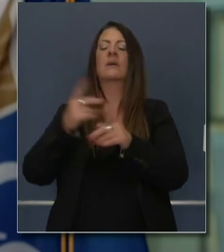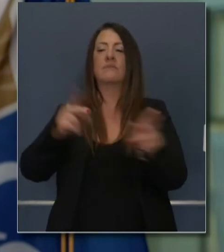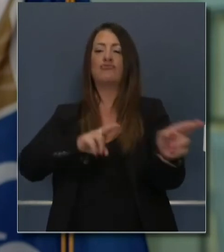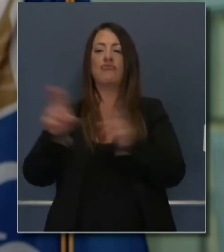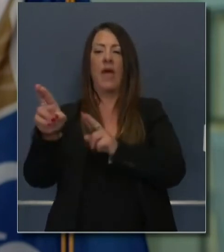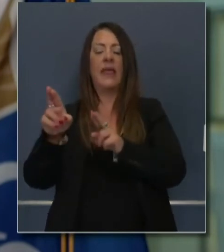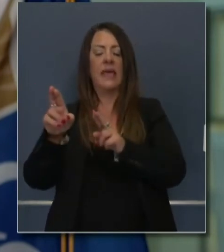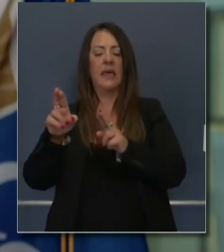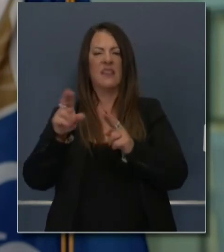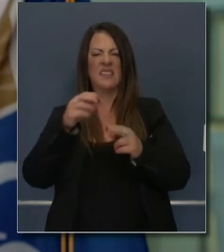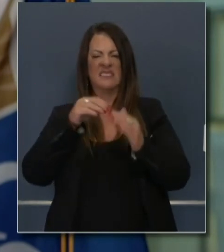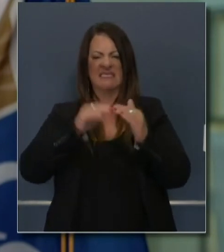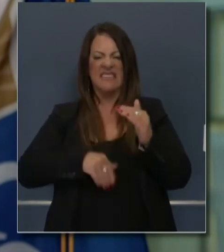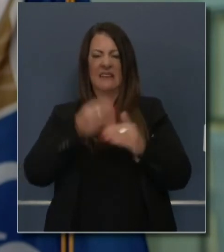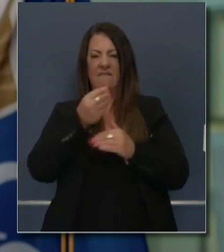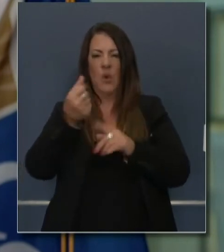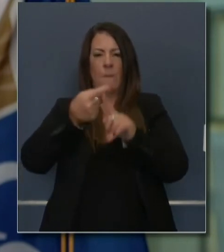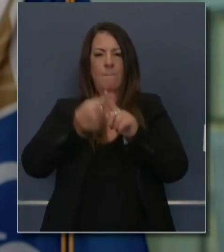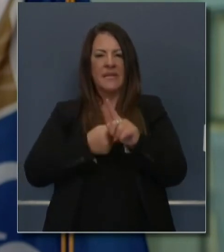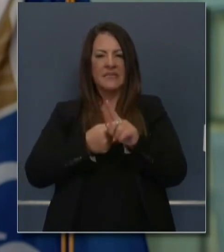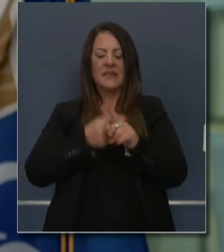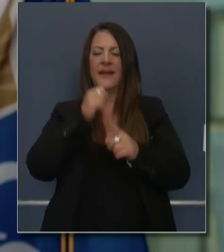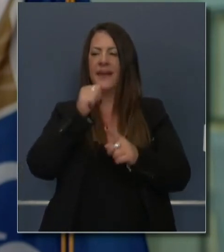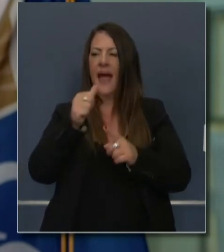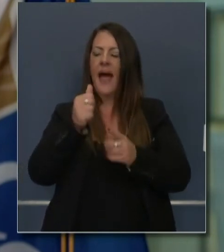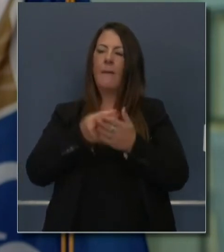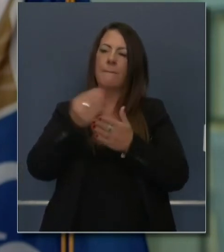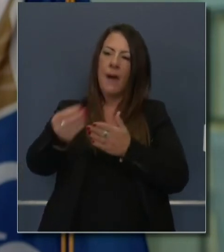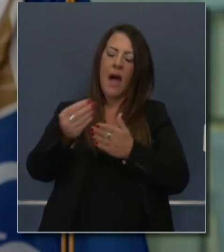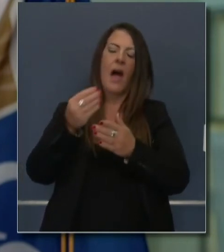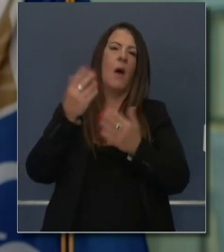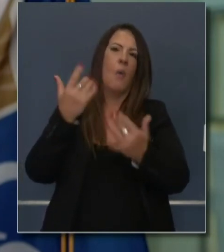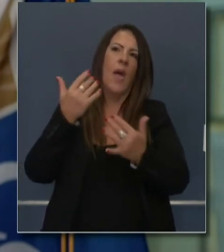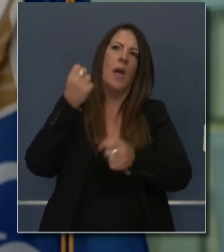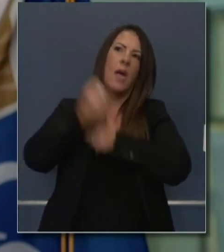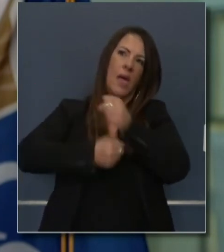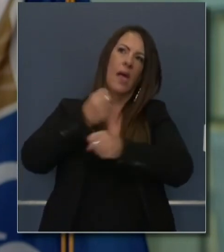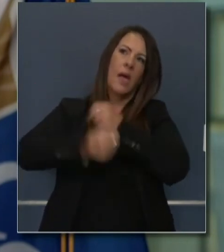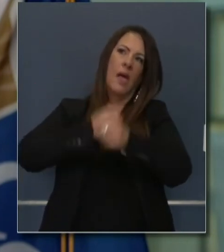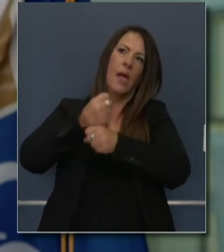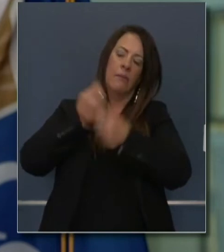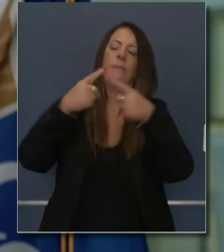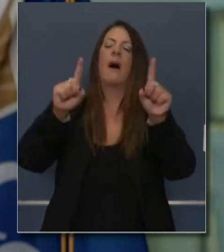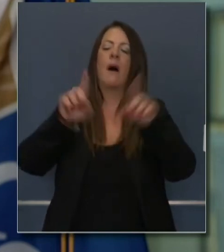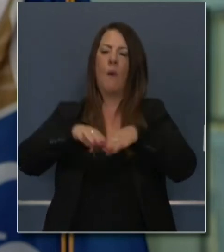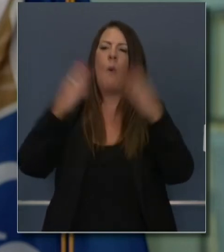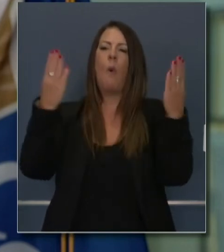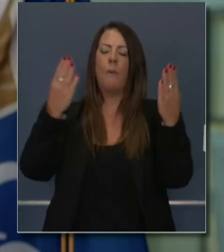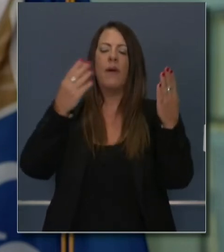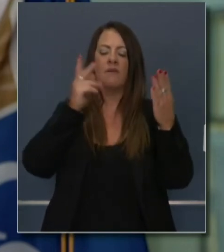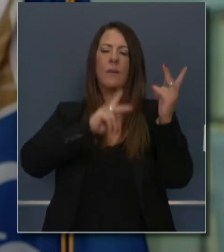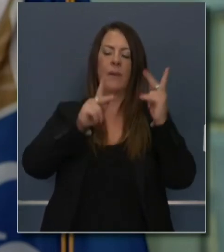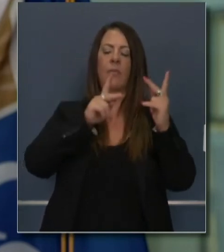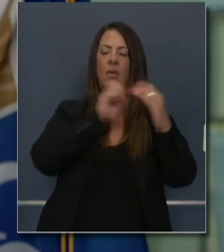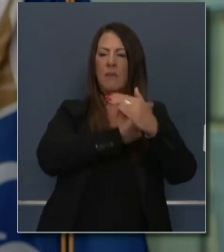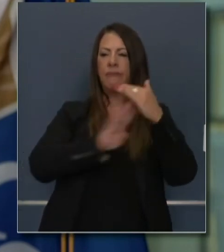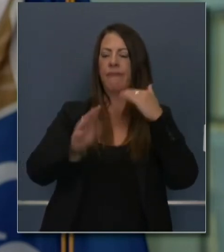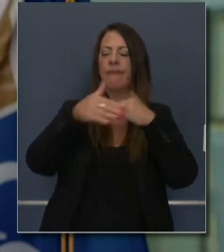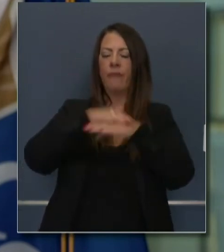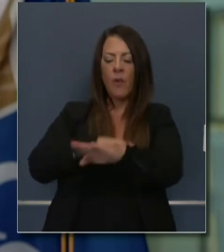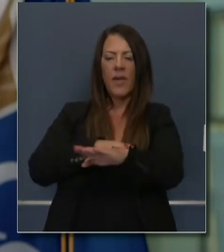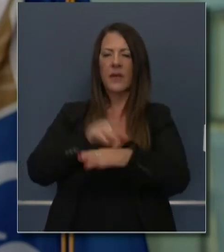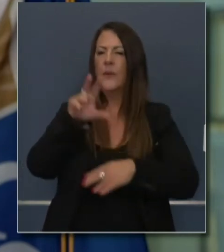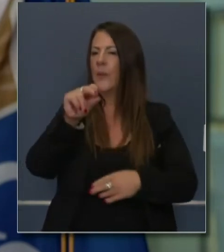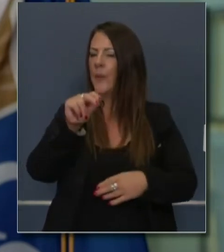months, not literally many, many years, I think can provide us more resources than the state has ever seen and